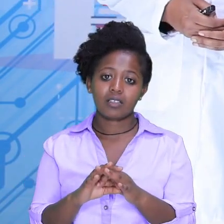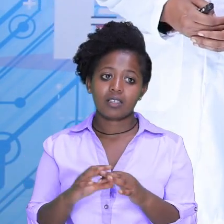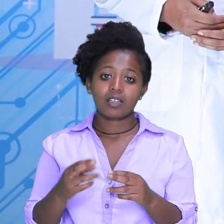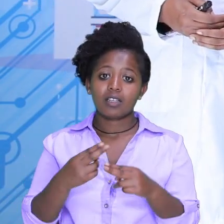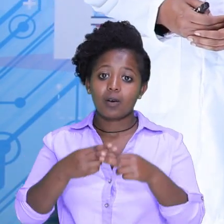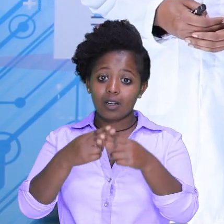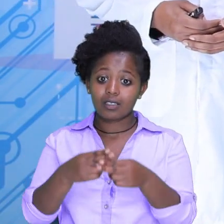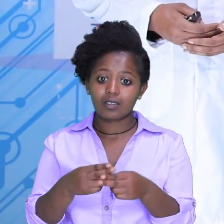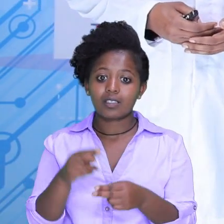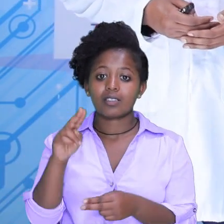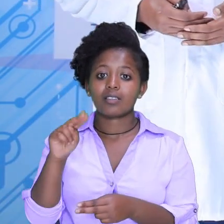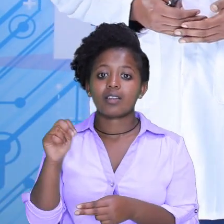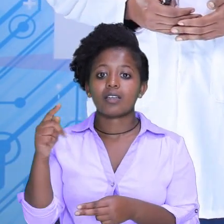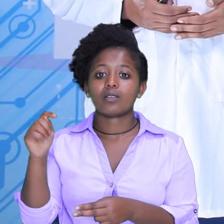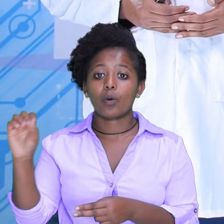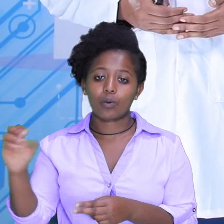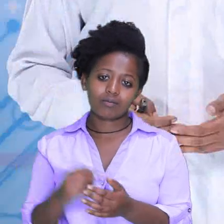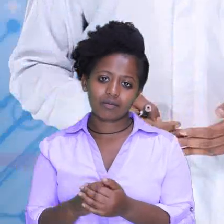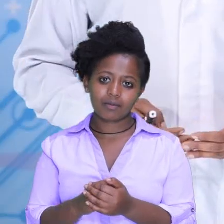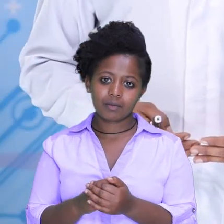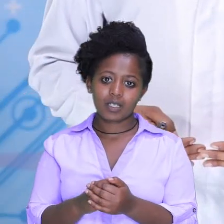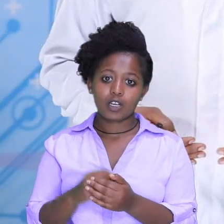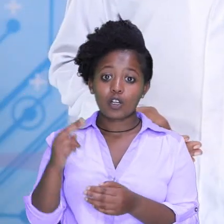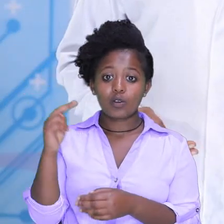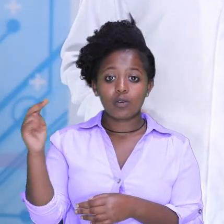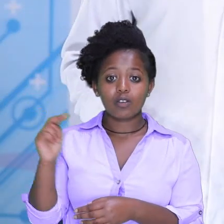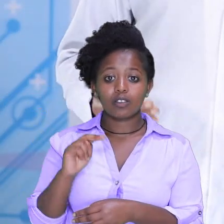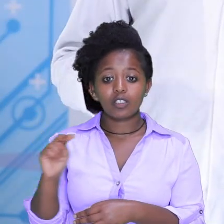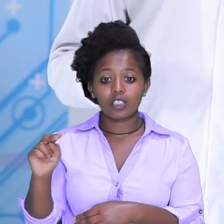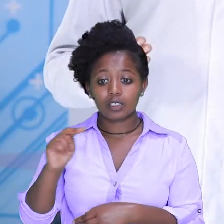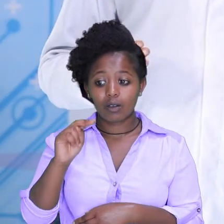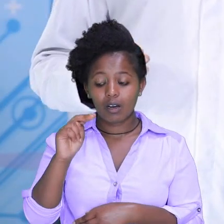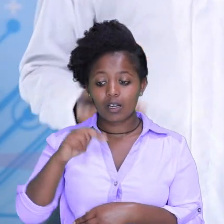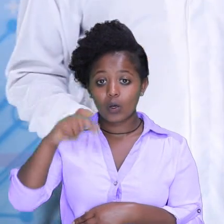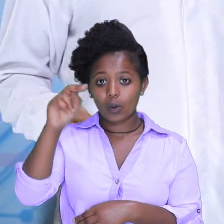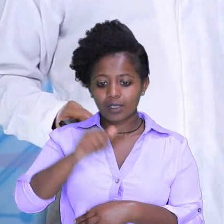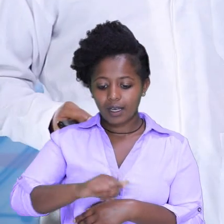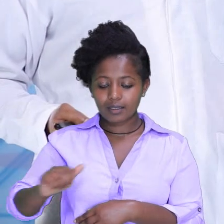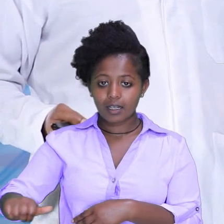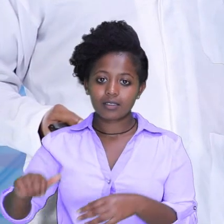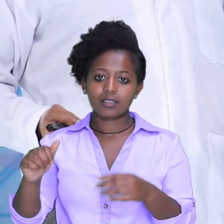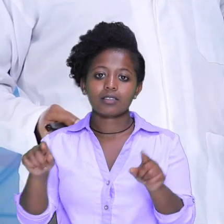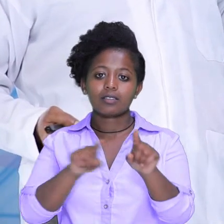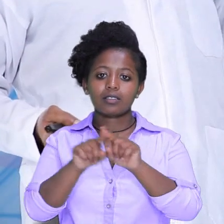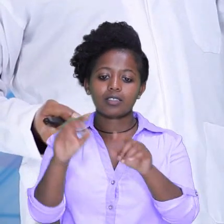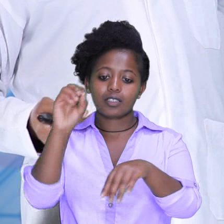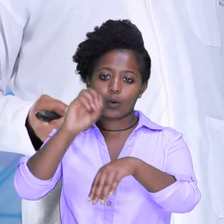known as NATO, North Atlantic Treaty Organization.